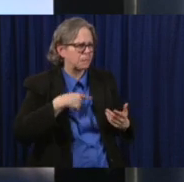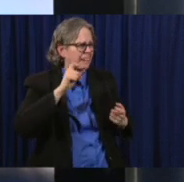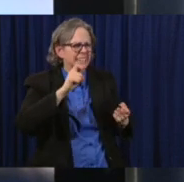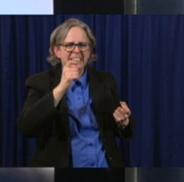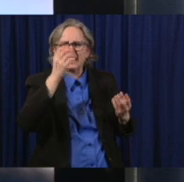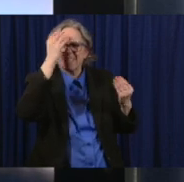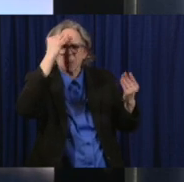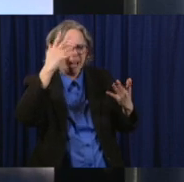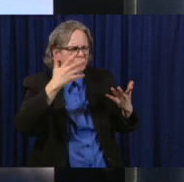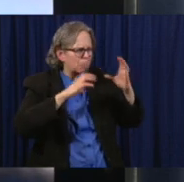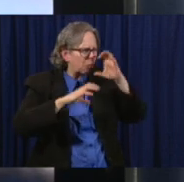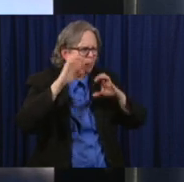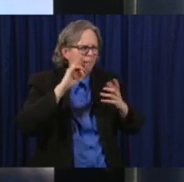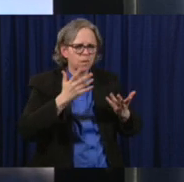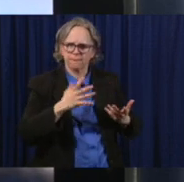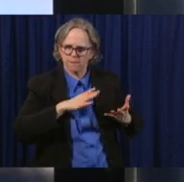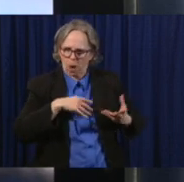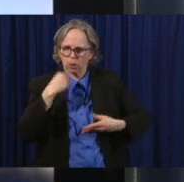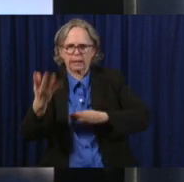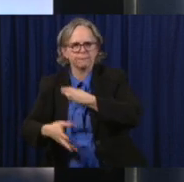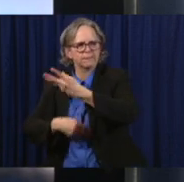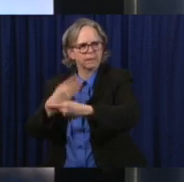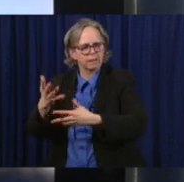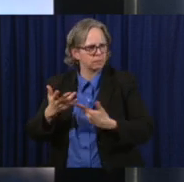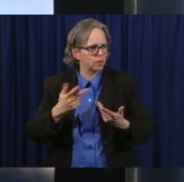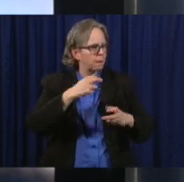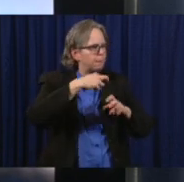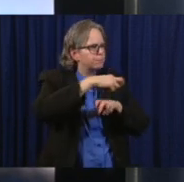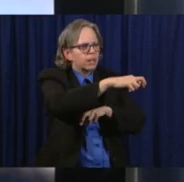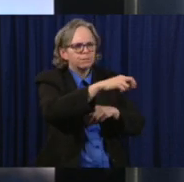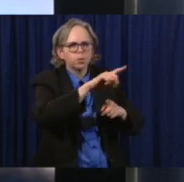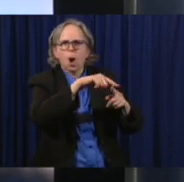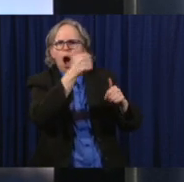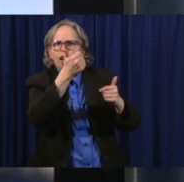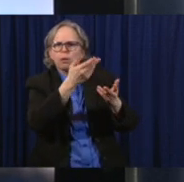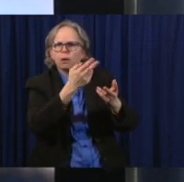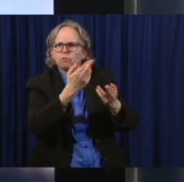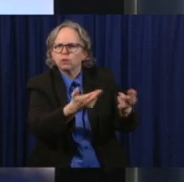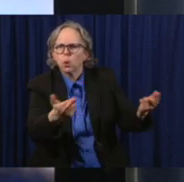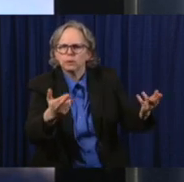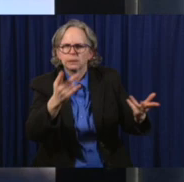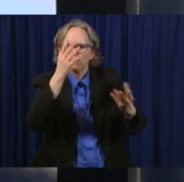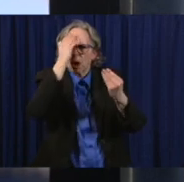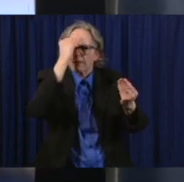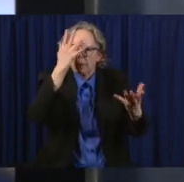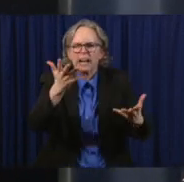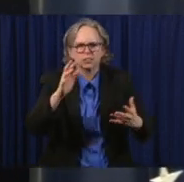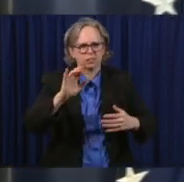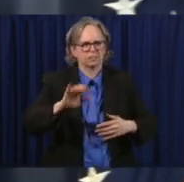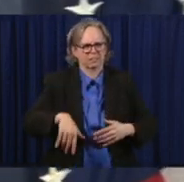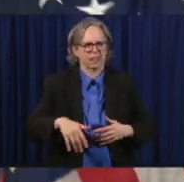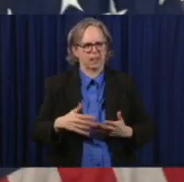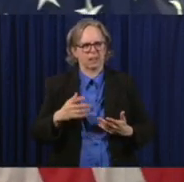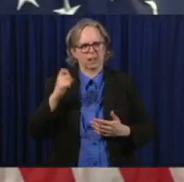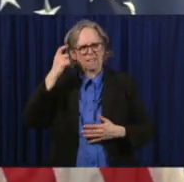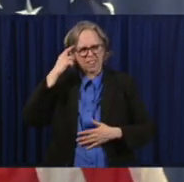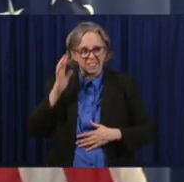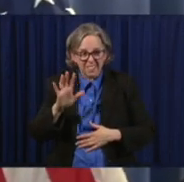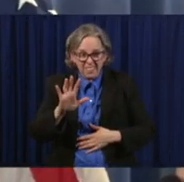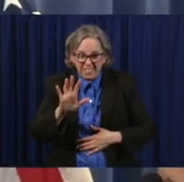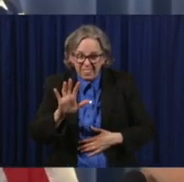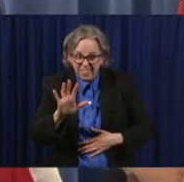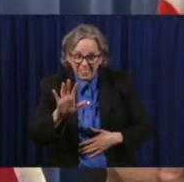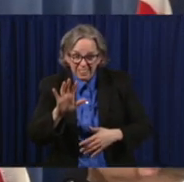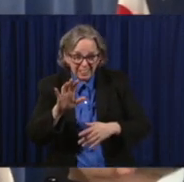But we'll provide that connection to you. And Director, then finally... Director, this will be not just for people